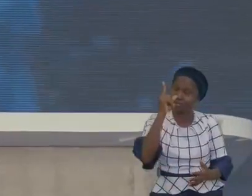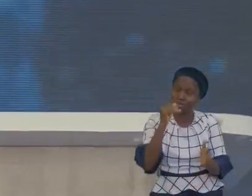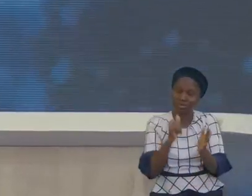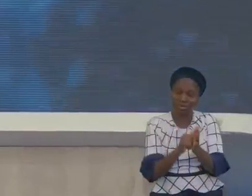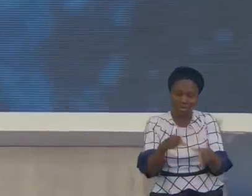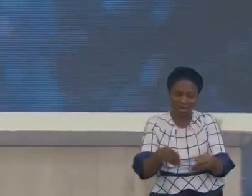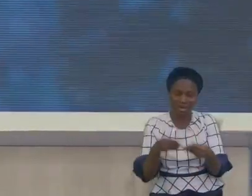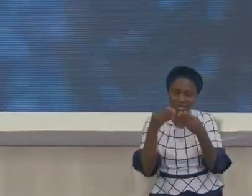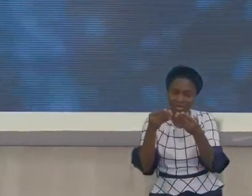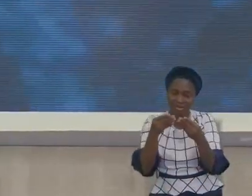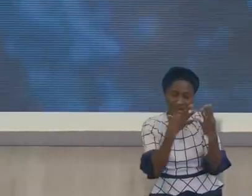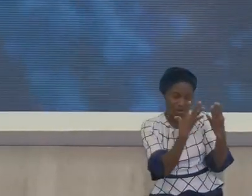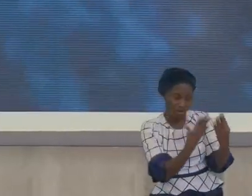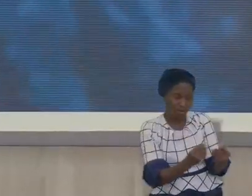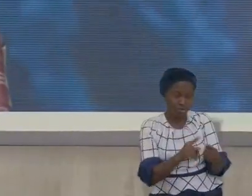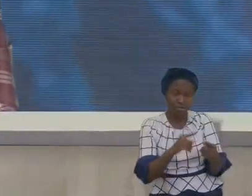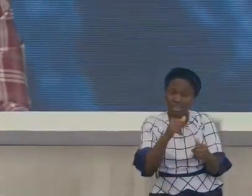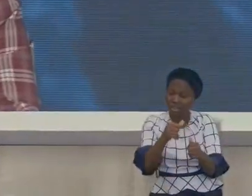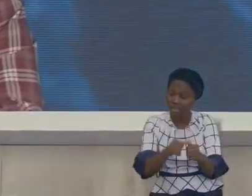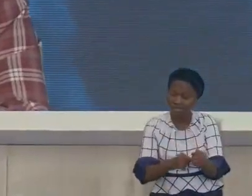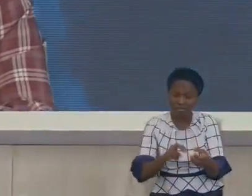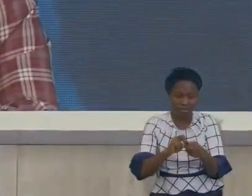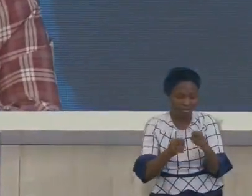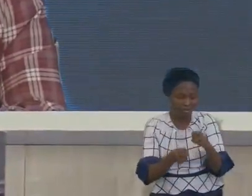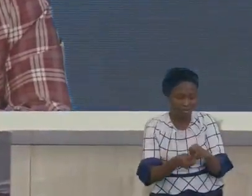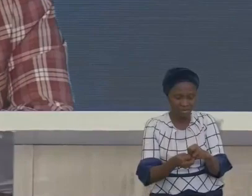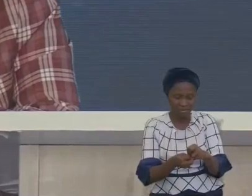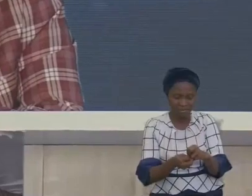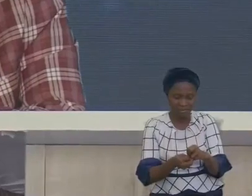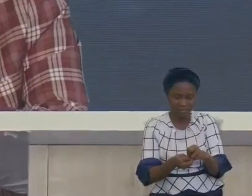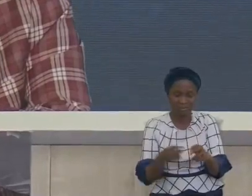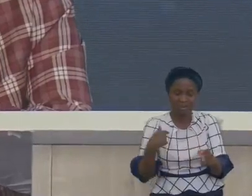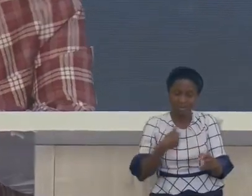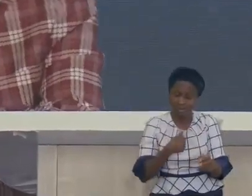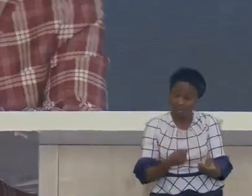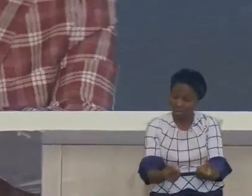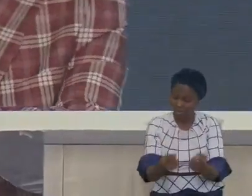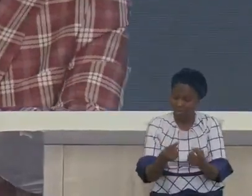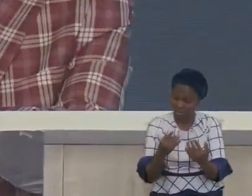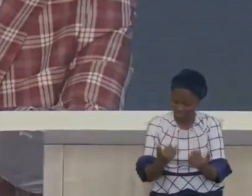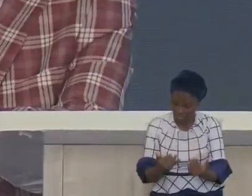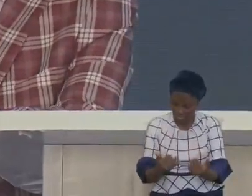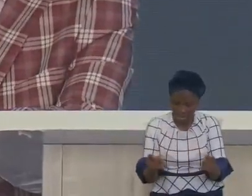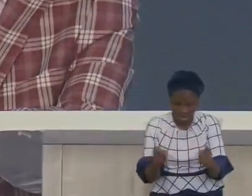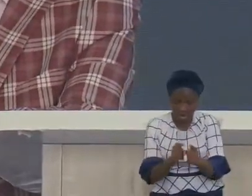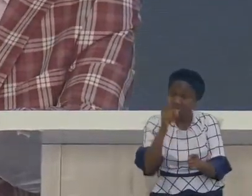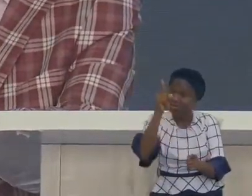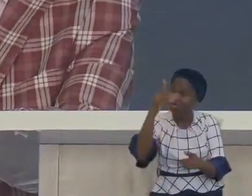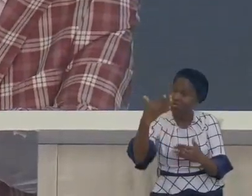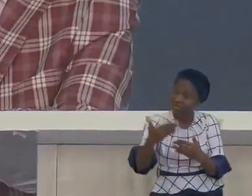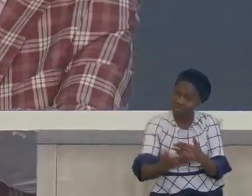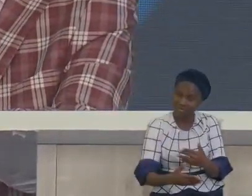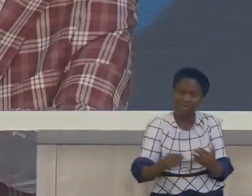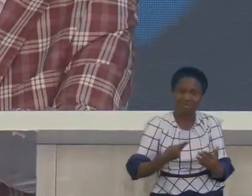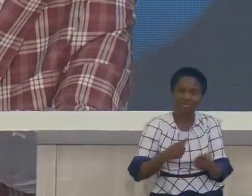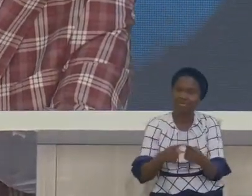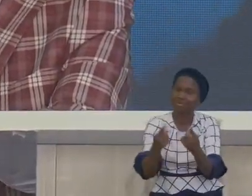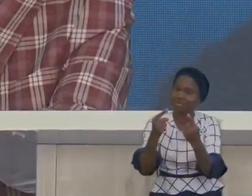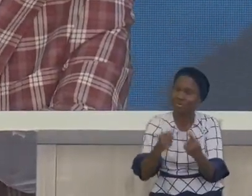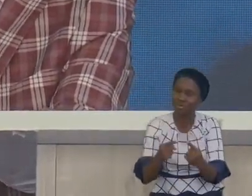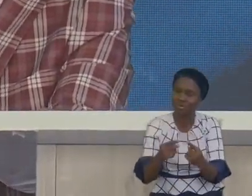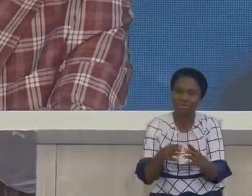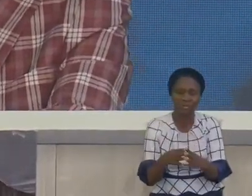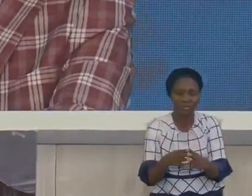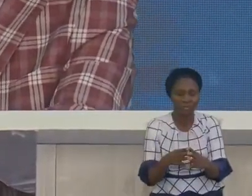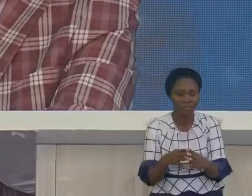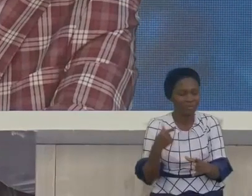We come now as you invited us to come. We want the time of disappointment to be